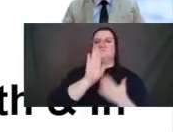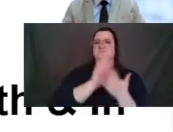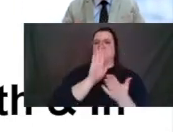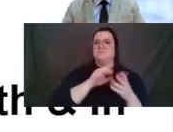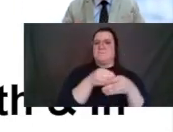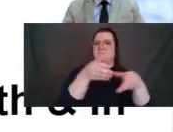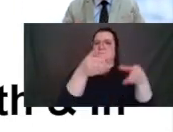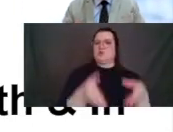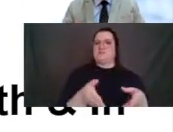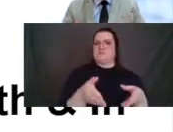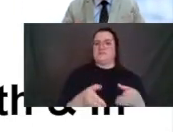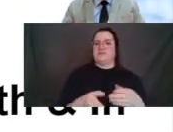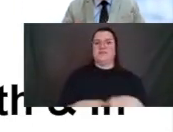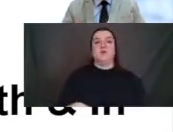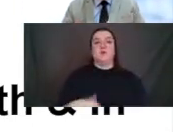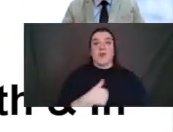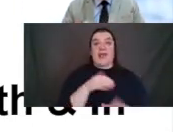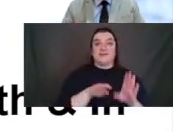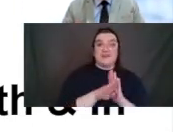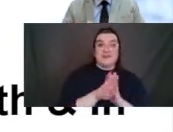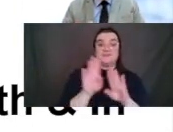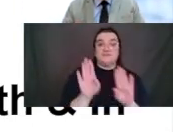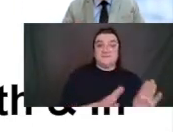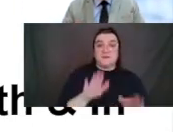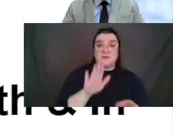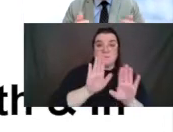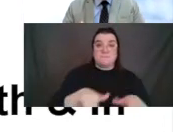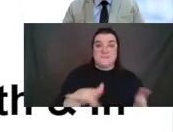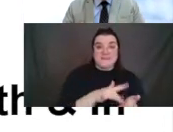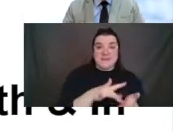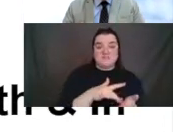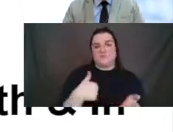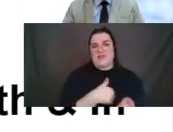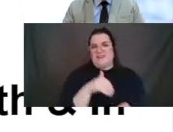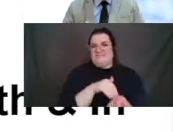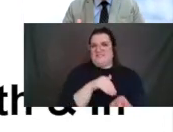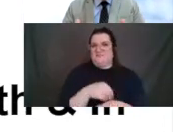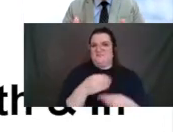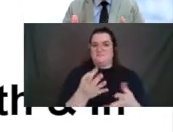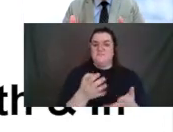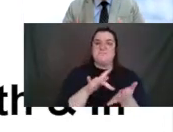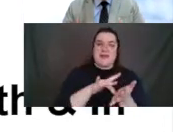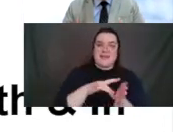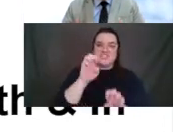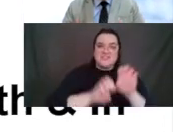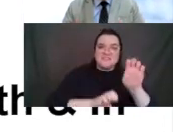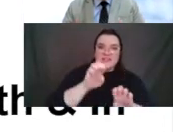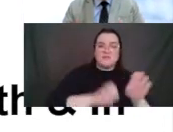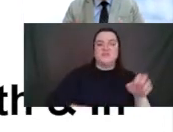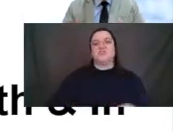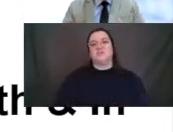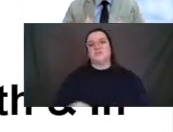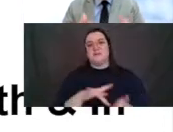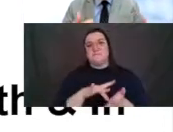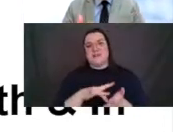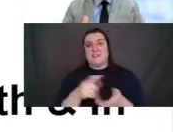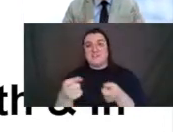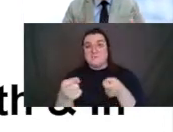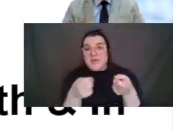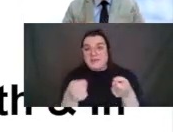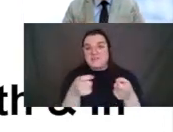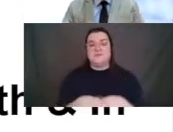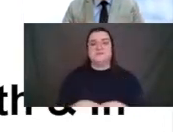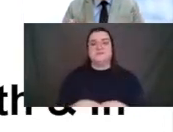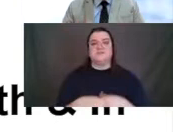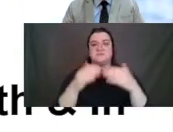we had developmental and behavioral pediatrics where we had physicians providing medication evaluations and medication management. We also